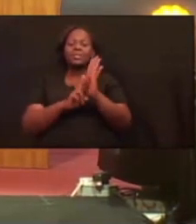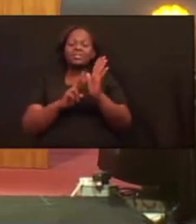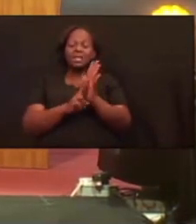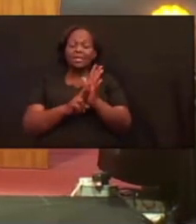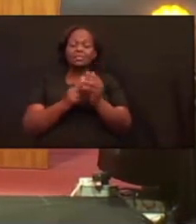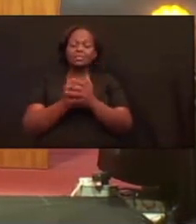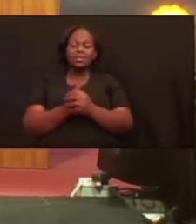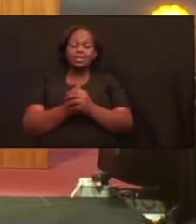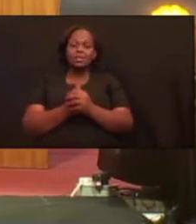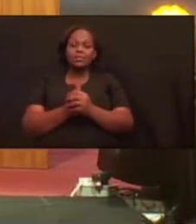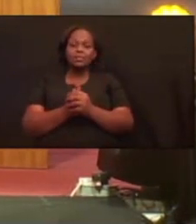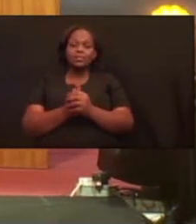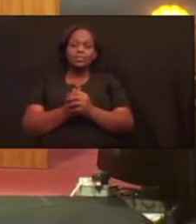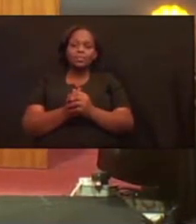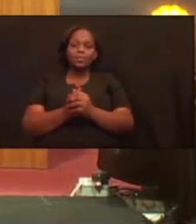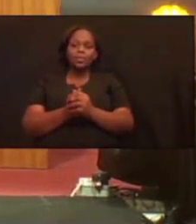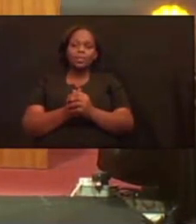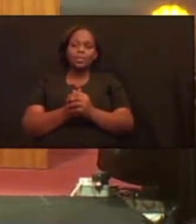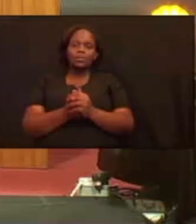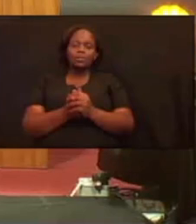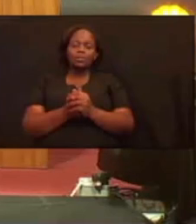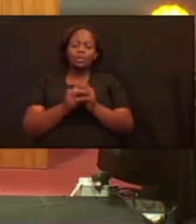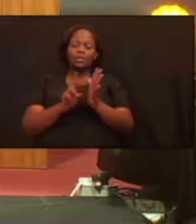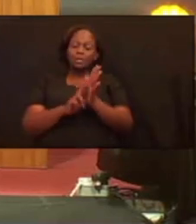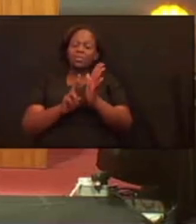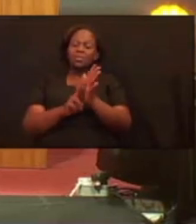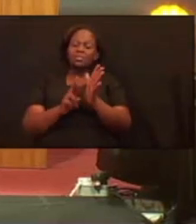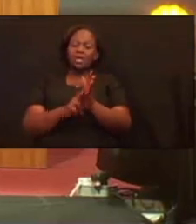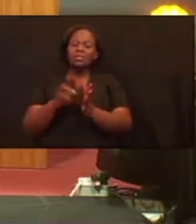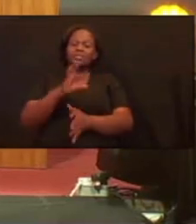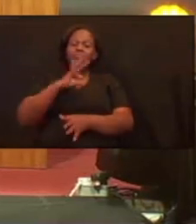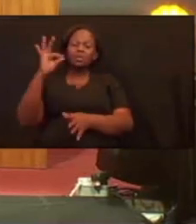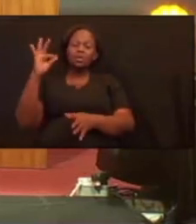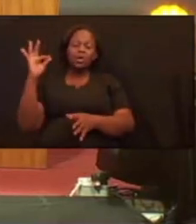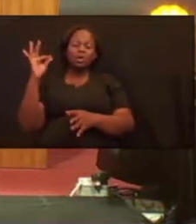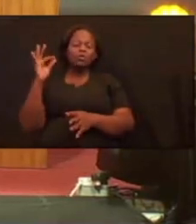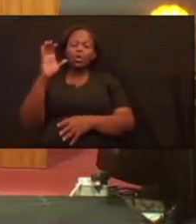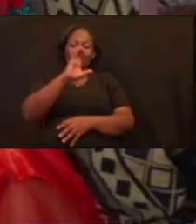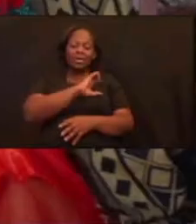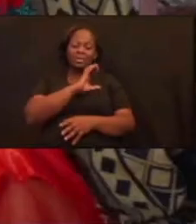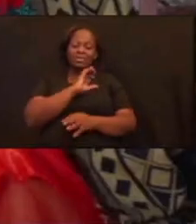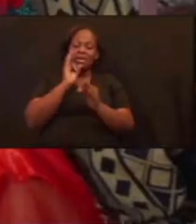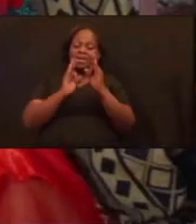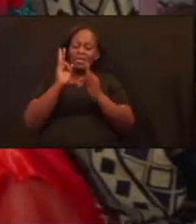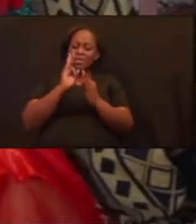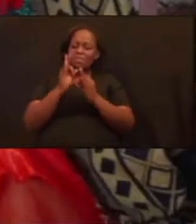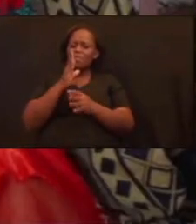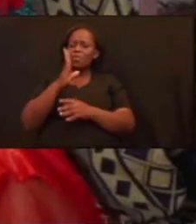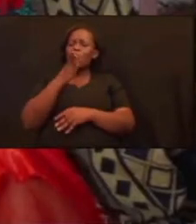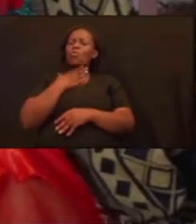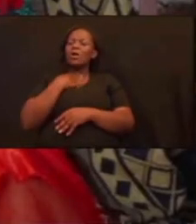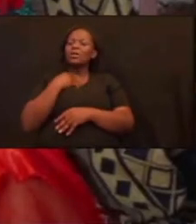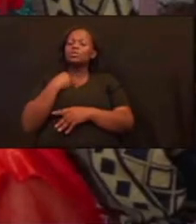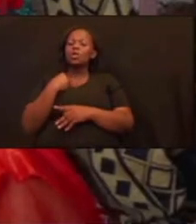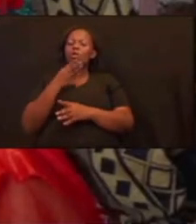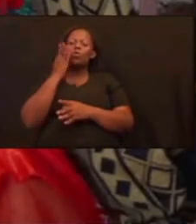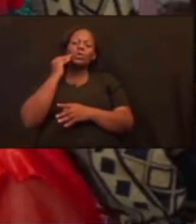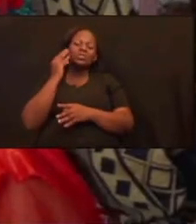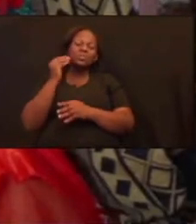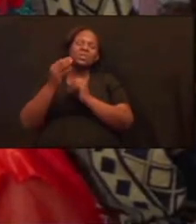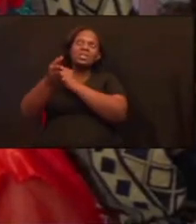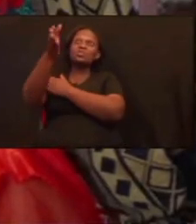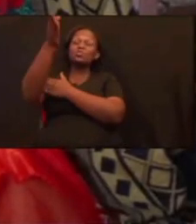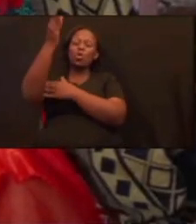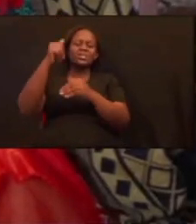spiritual possibilities. If you want to see the fire of God engulf Kenya in a greater dimension, we